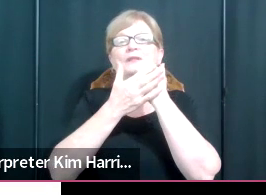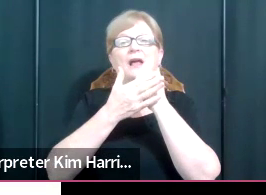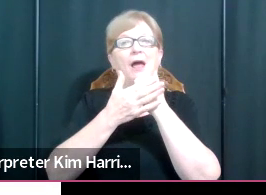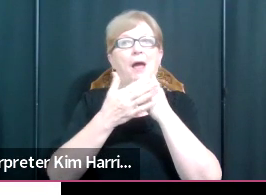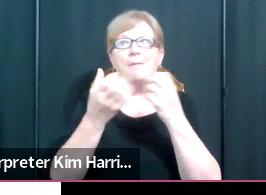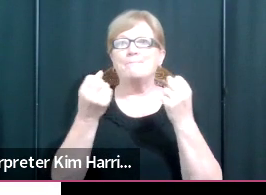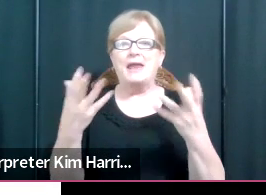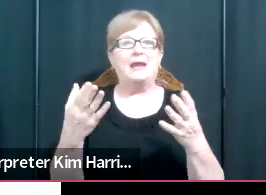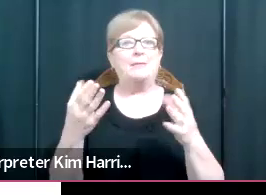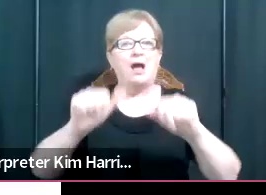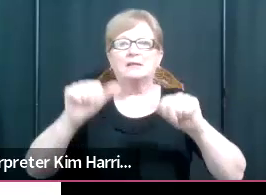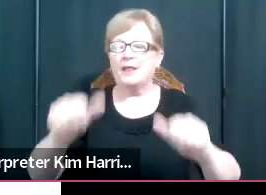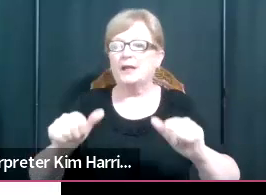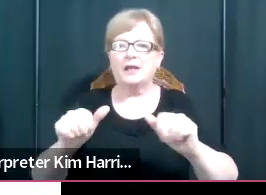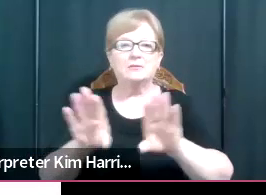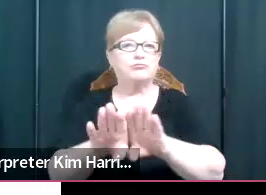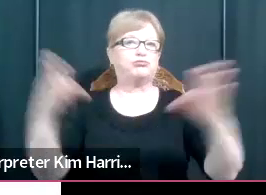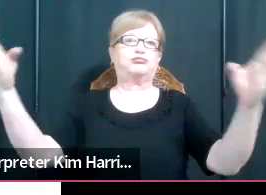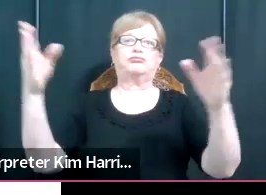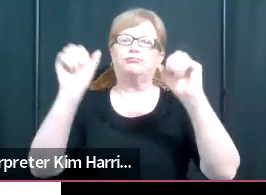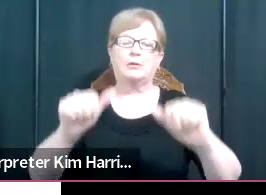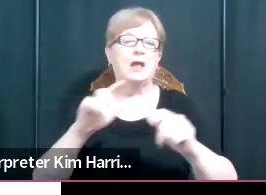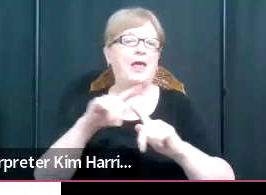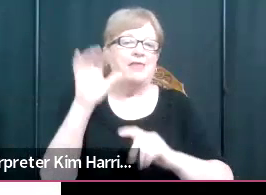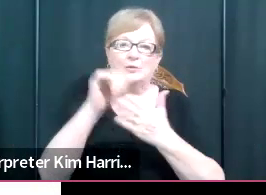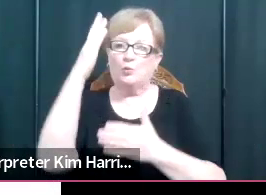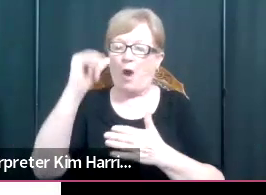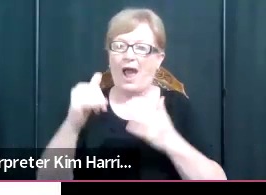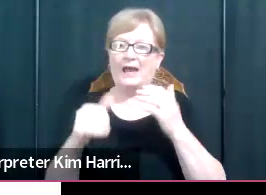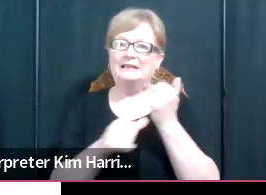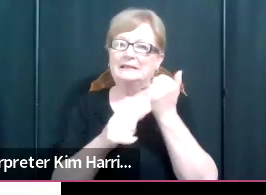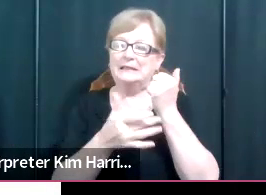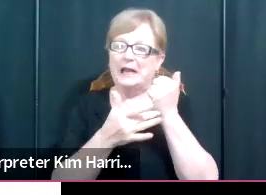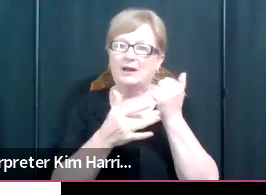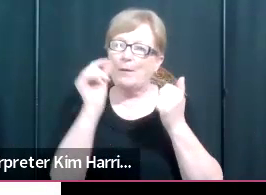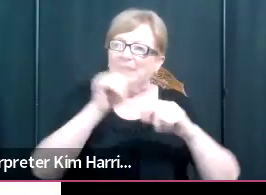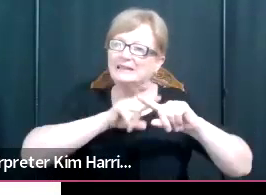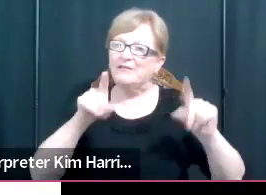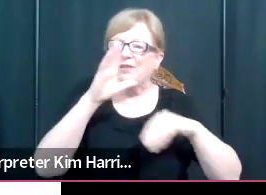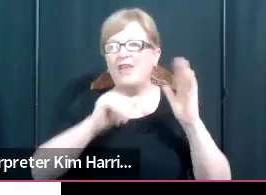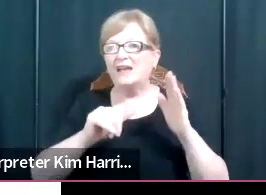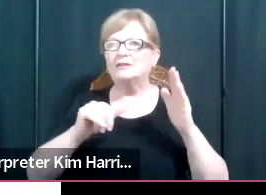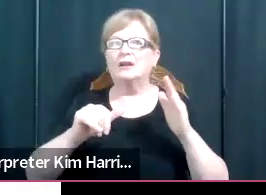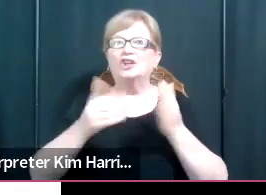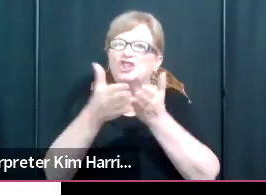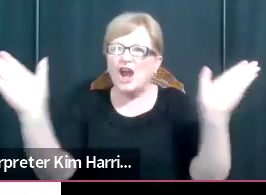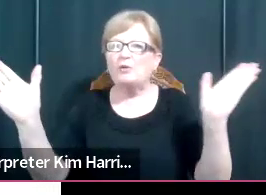And that's why assistive technology is a bit different than technology in itself.